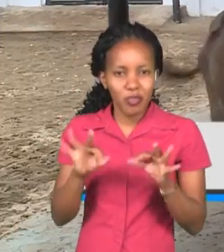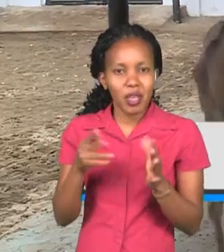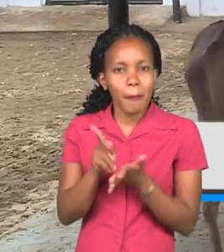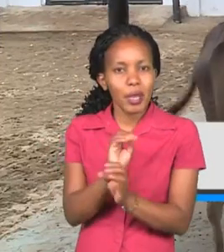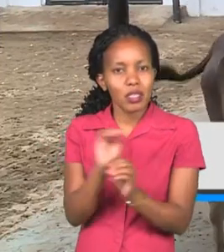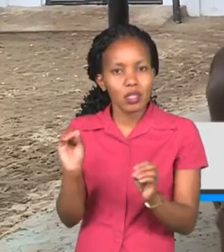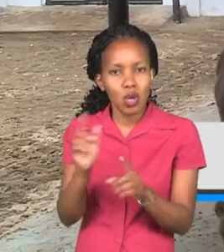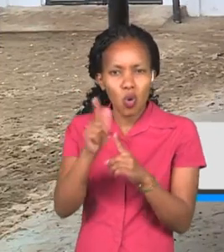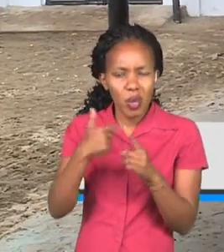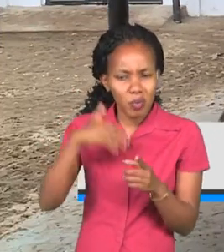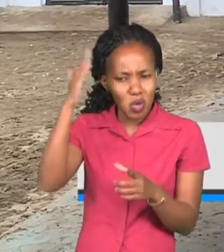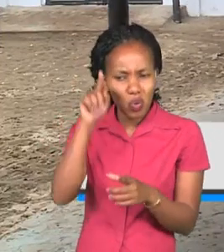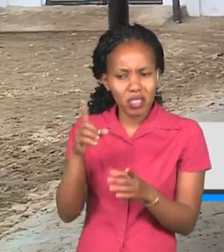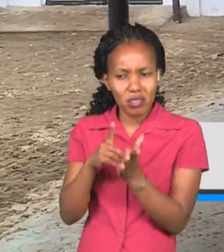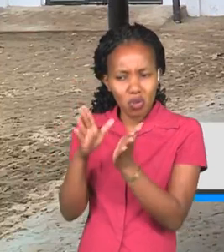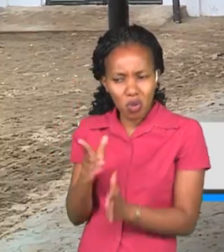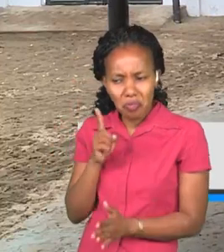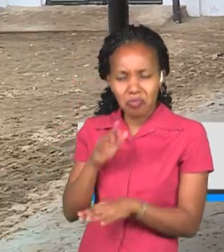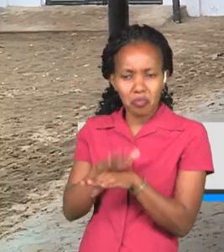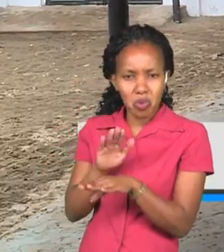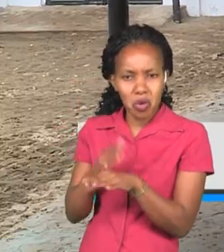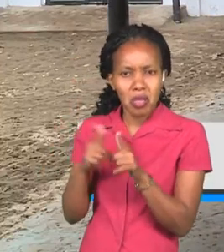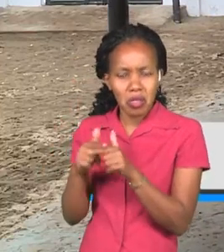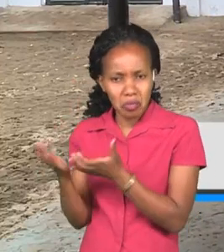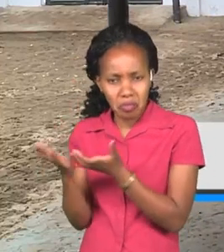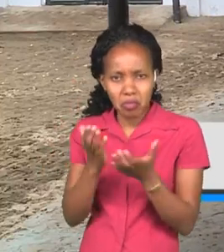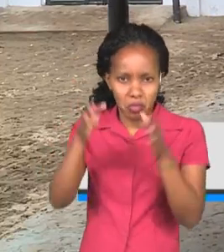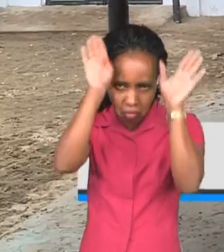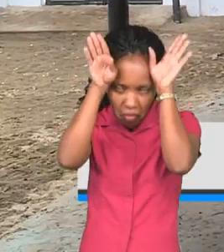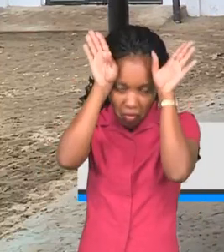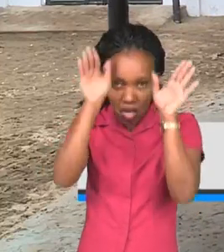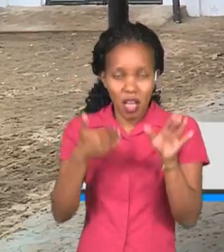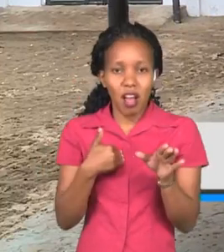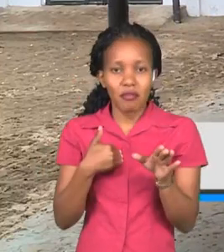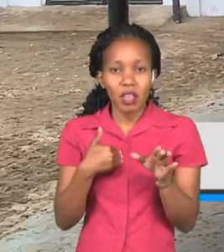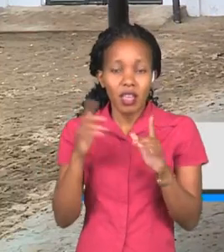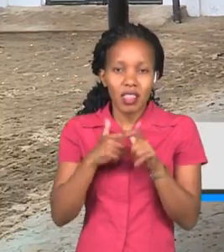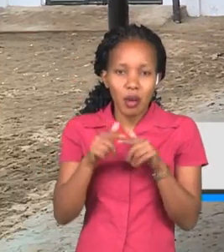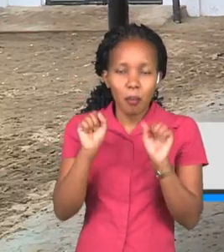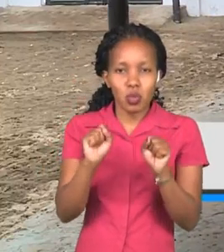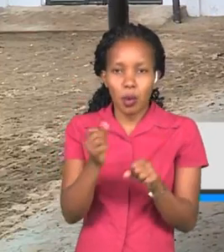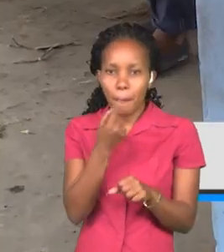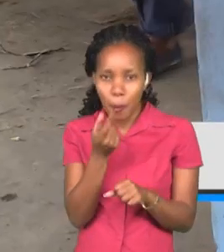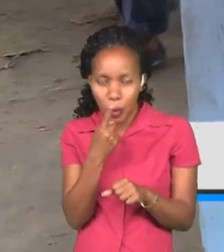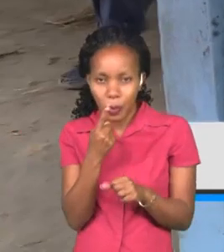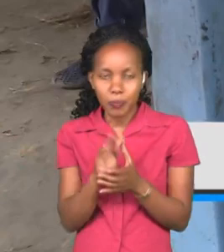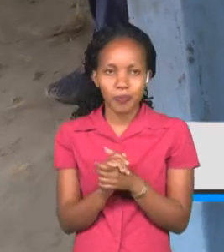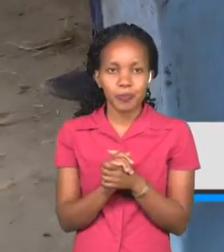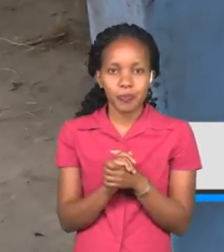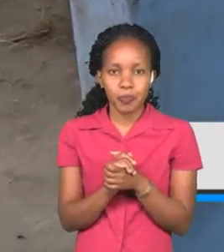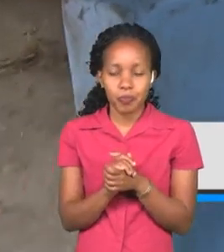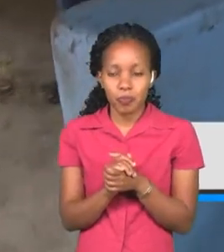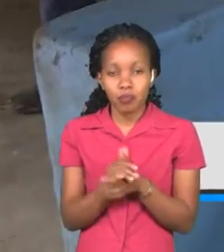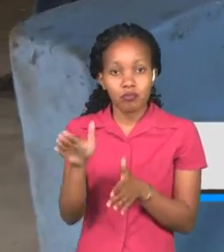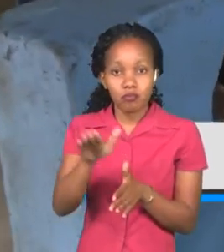mimi nilipomnotice yako hivyo, nikasema nimlete, pia kuna hiki kidonda, apate at least akuwe treated. In his